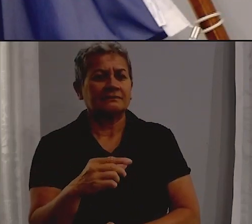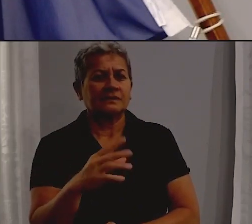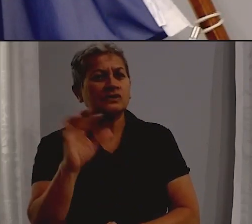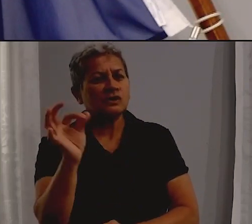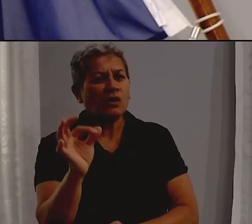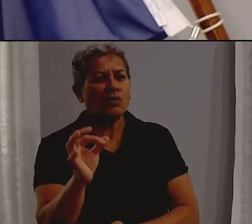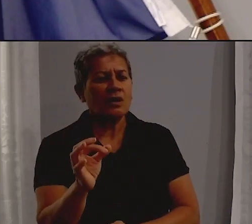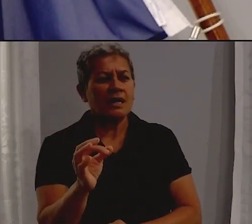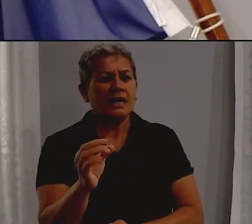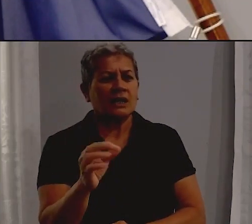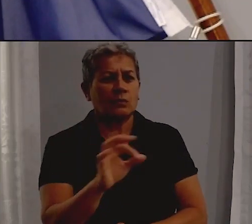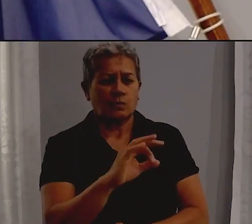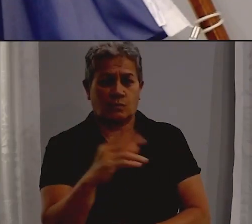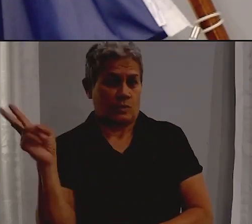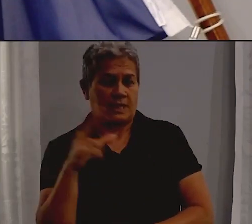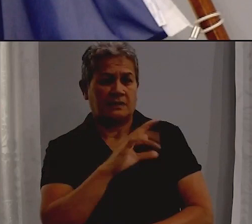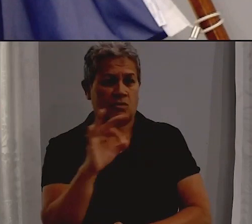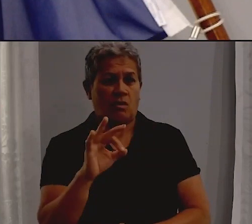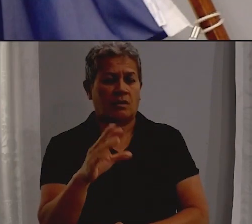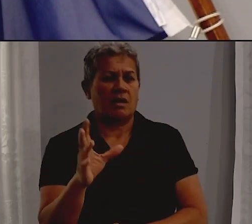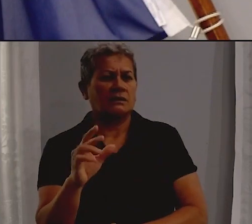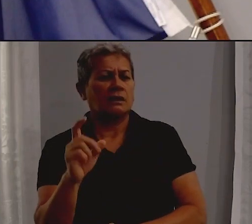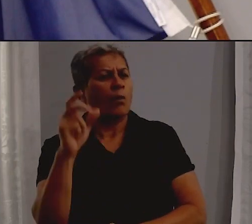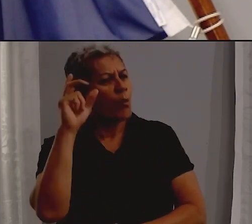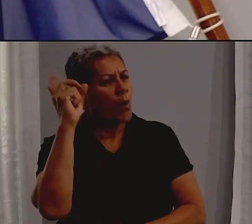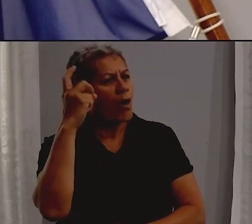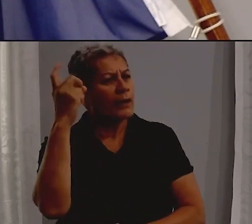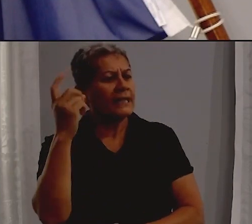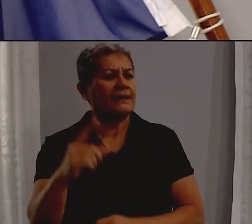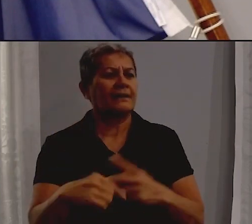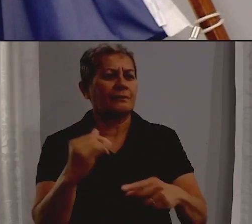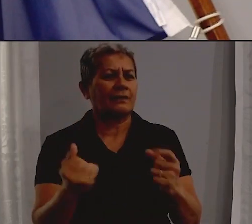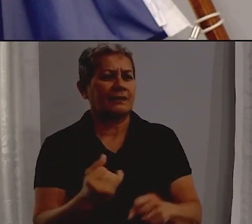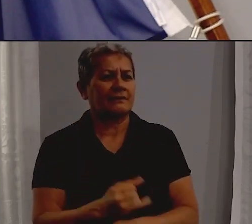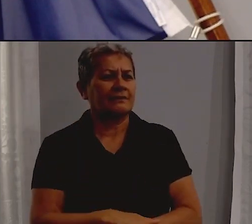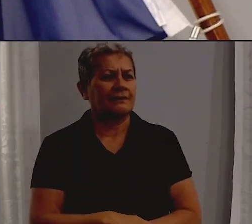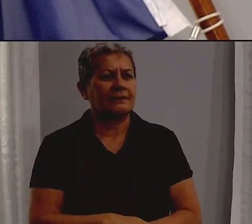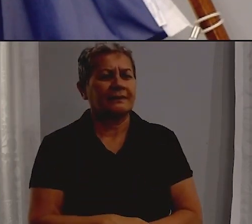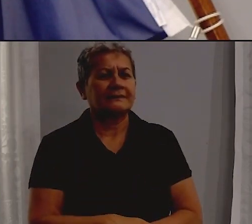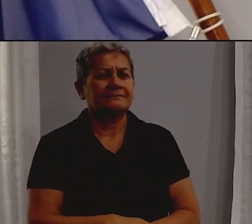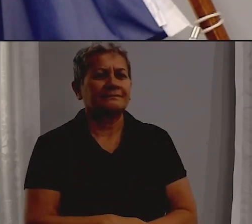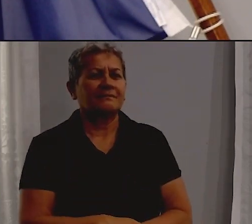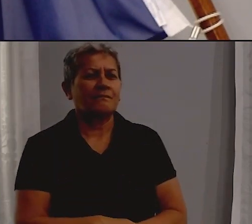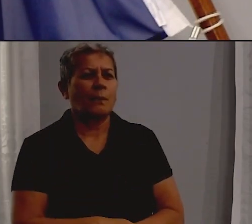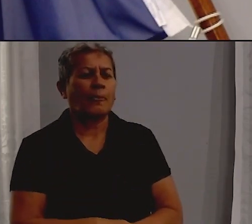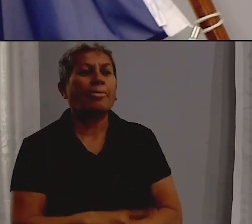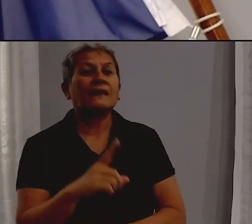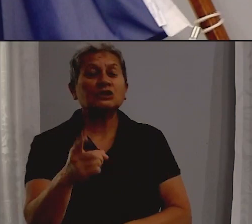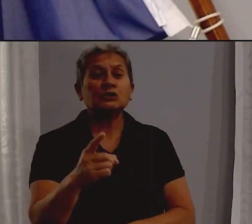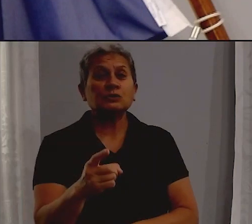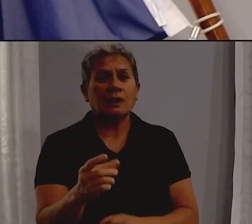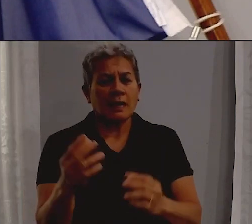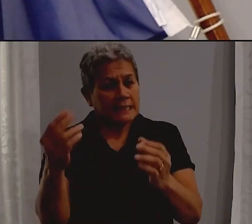get seriously ill or require hospitalization, and they seldom die of the disease. To further contain